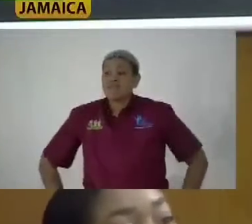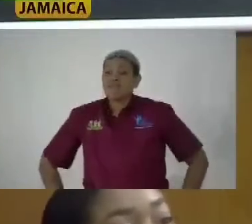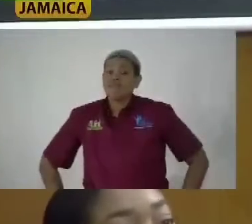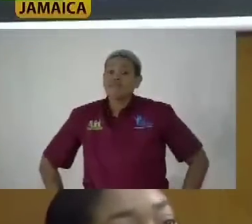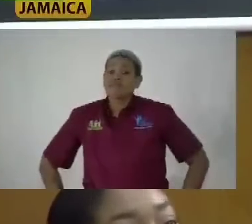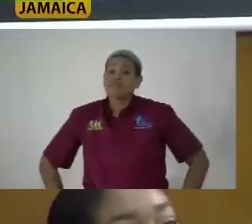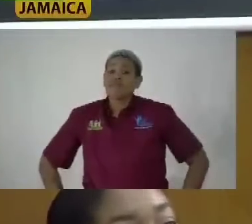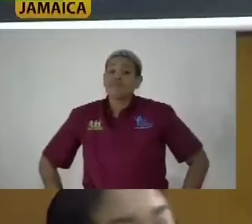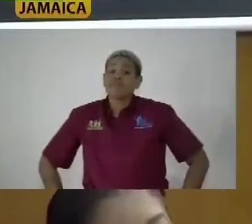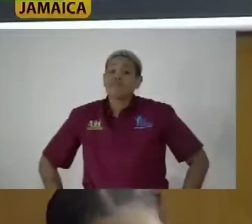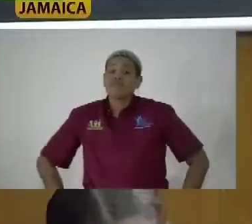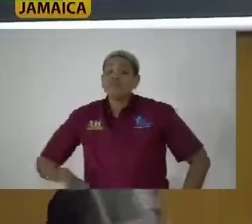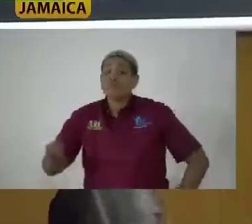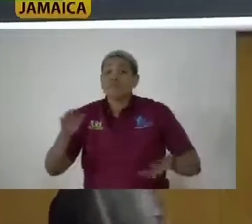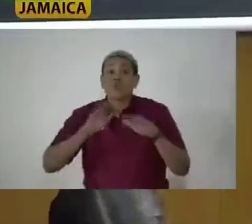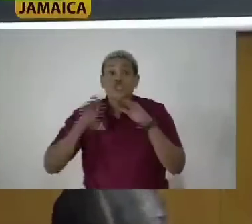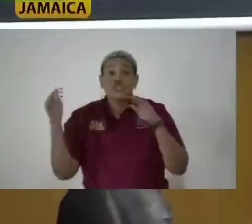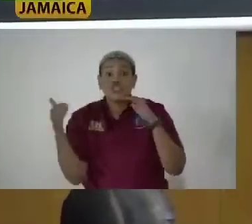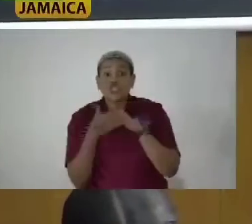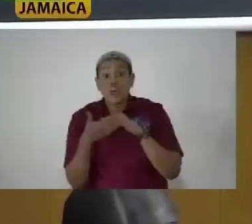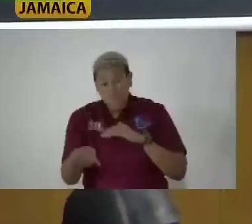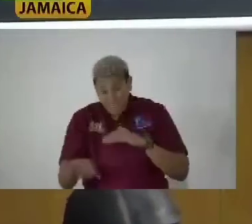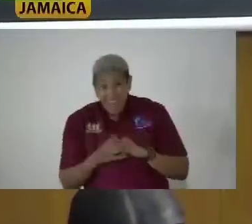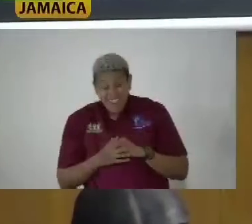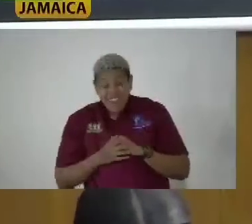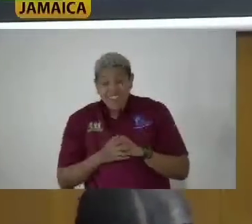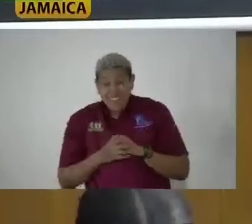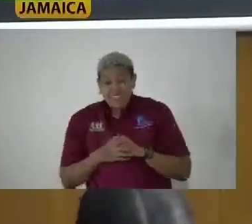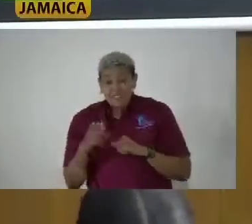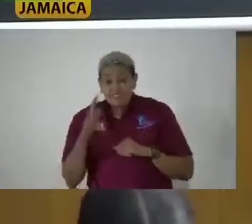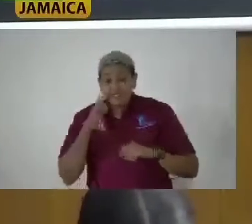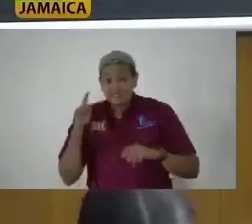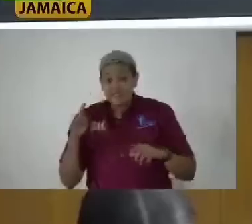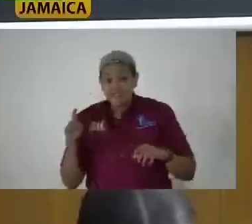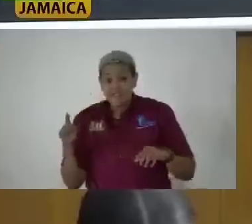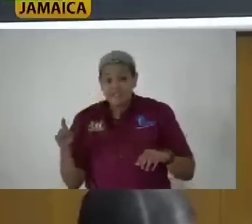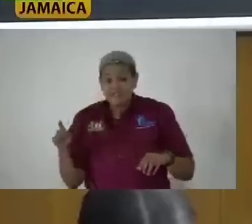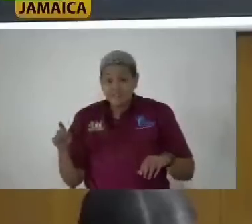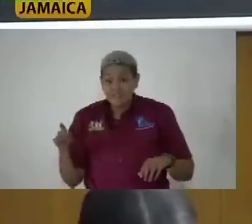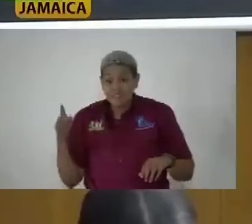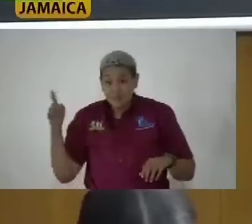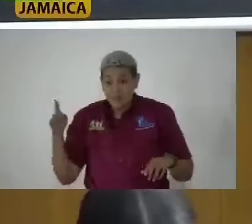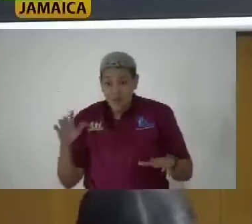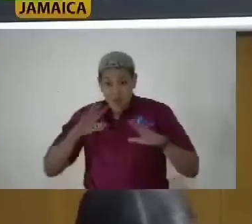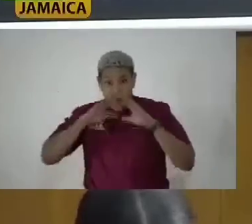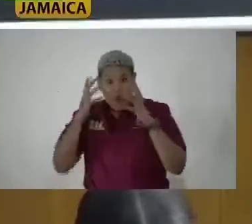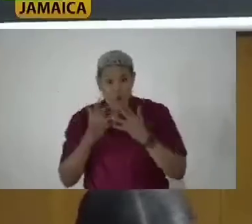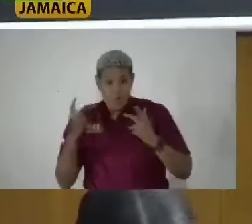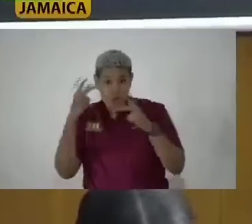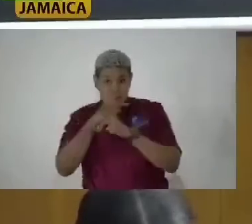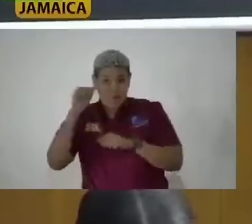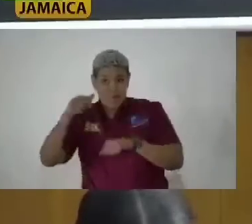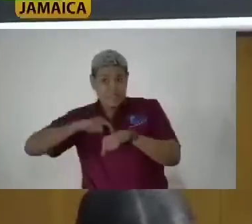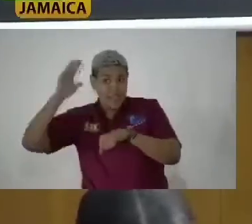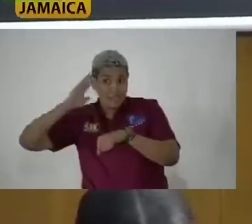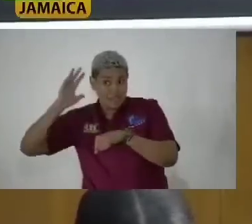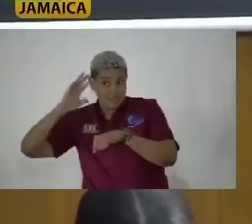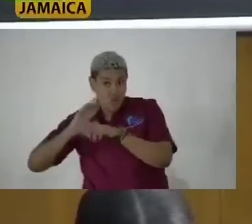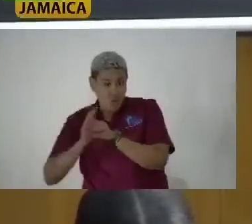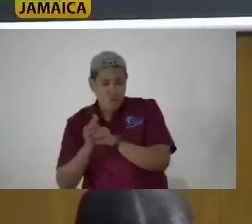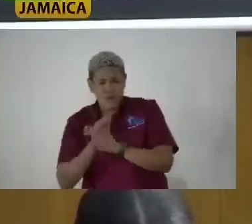I'm coming to that. Jamaica. Where's the global? Wasn't worse then? So no